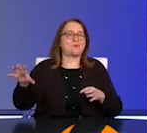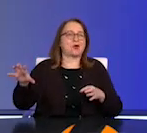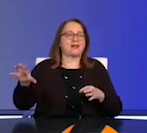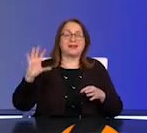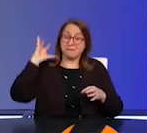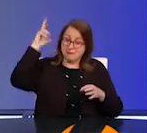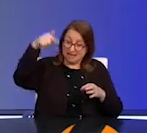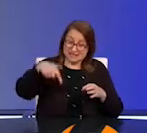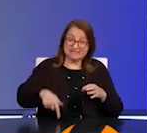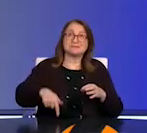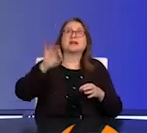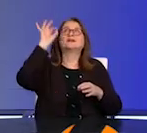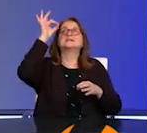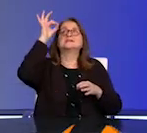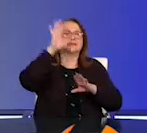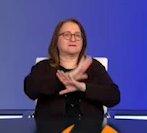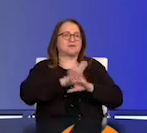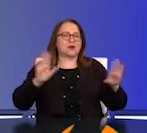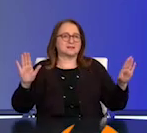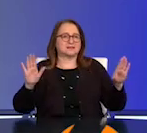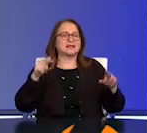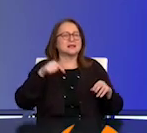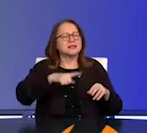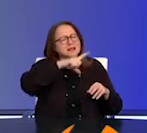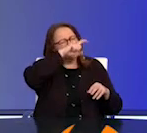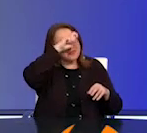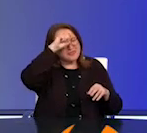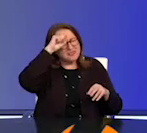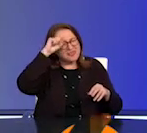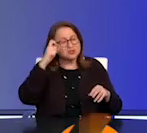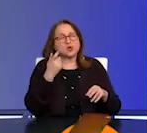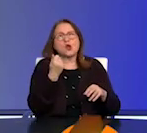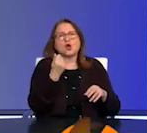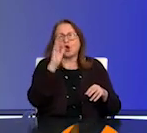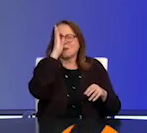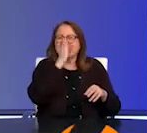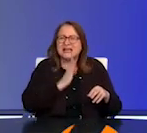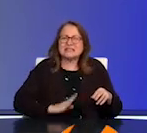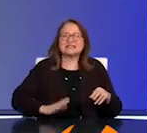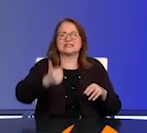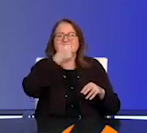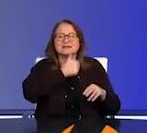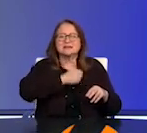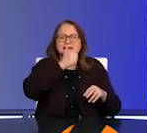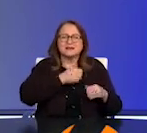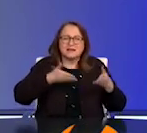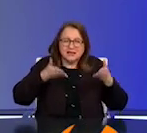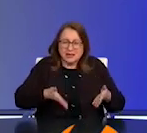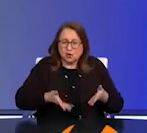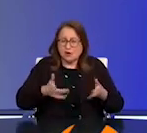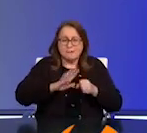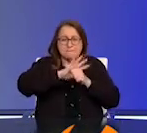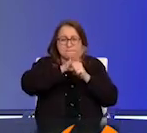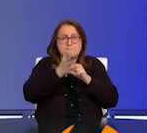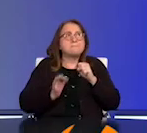day through the desperately difficult years of the economic crisis and now through this